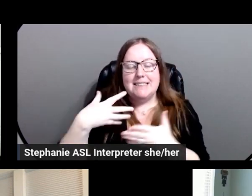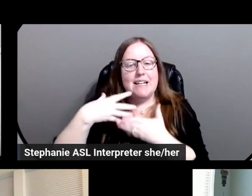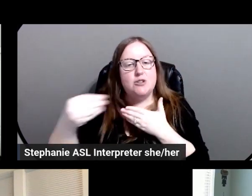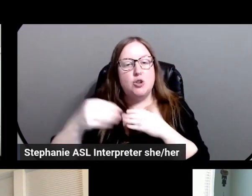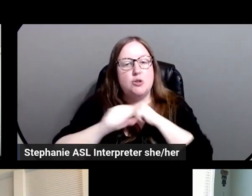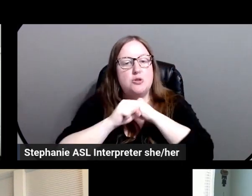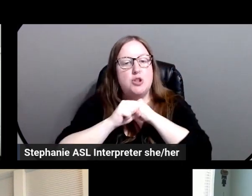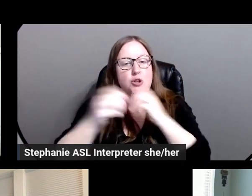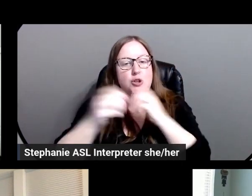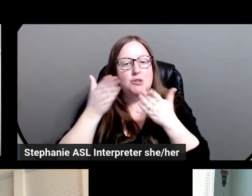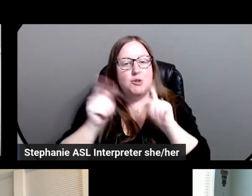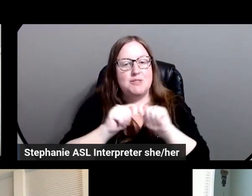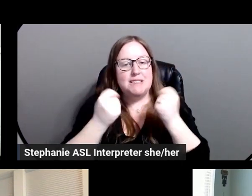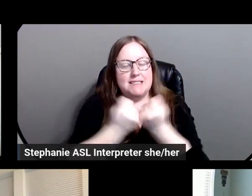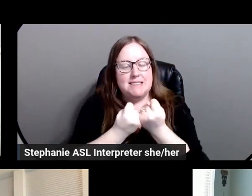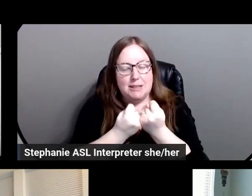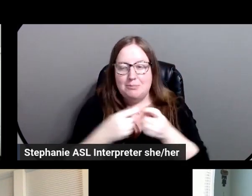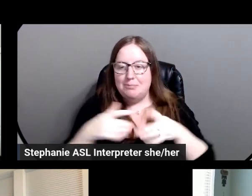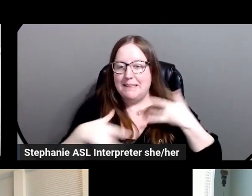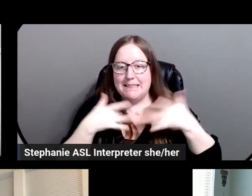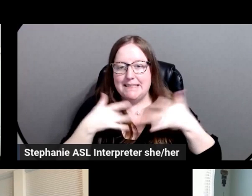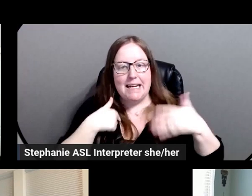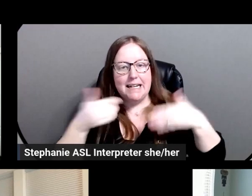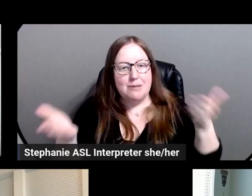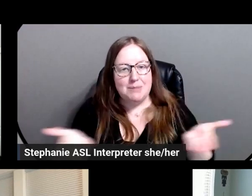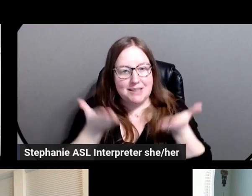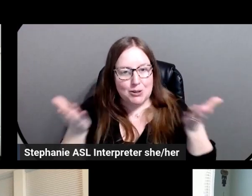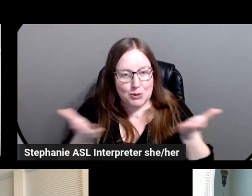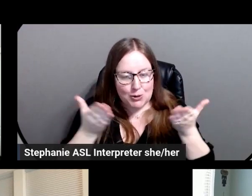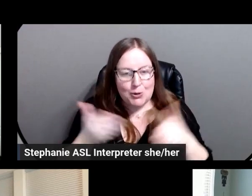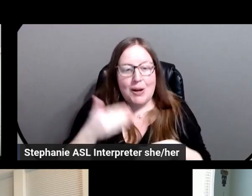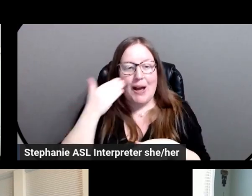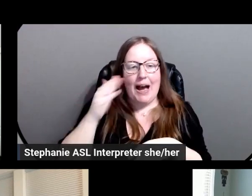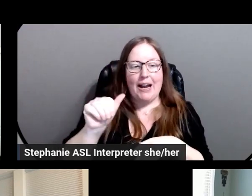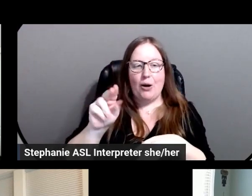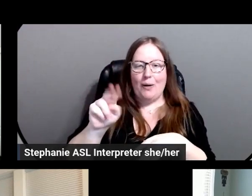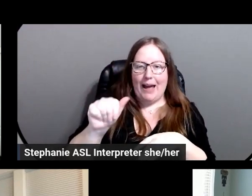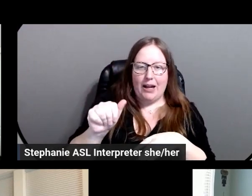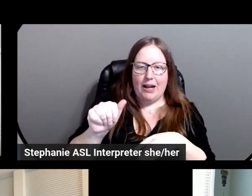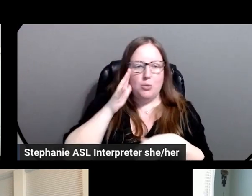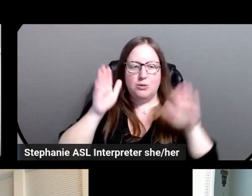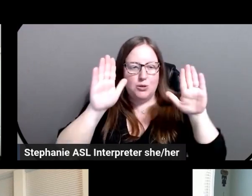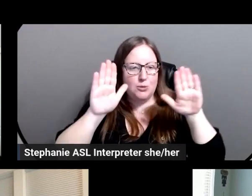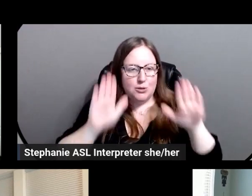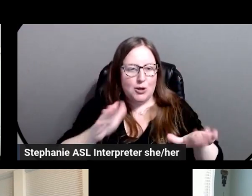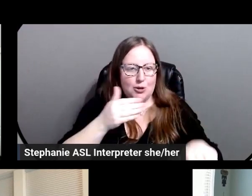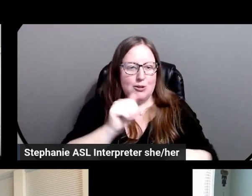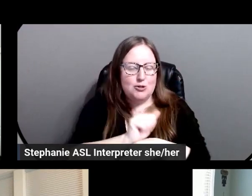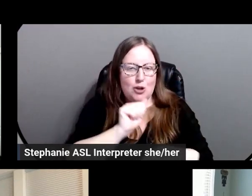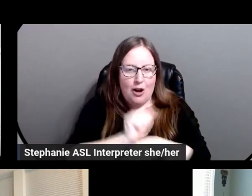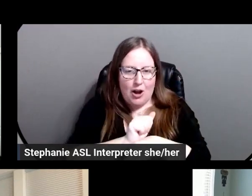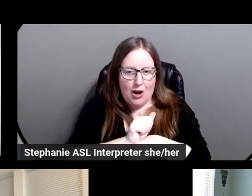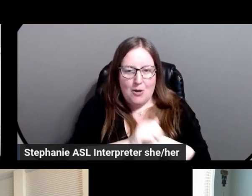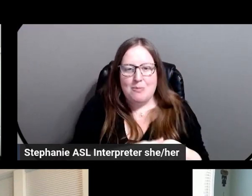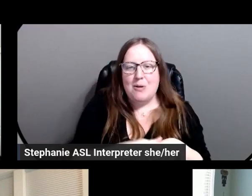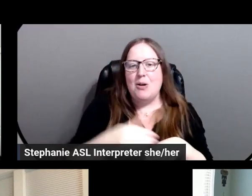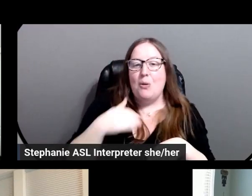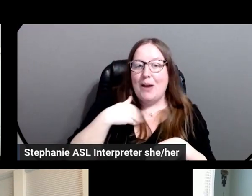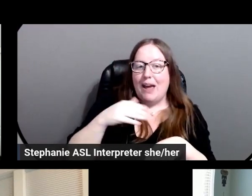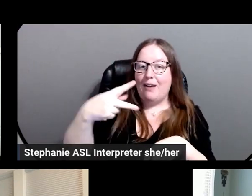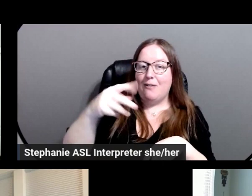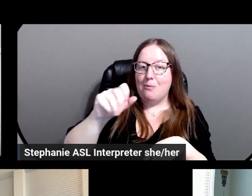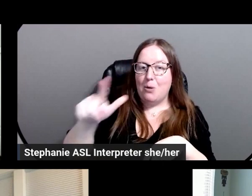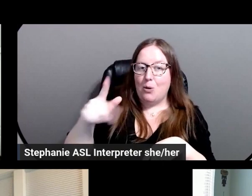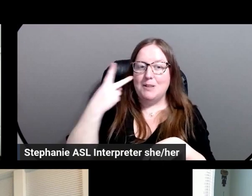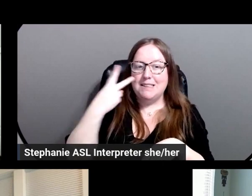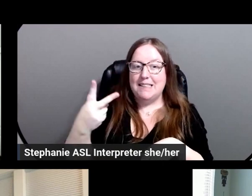Services team. So excited to be here. I know Anna is going to do an awesome job. We've actually got a side poll going on how